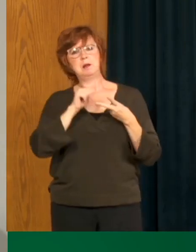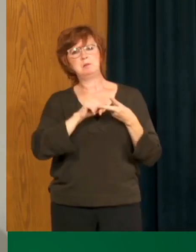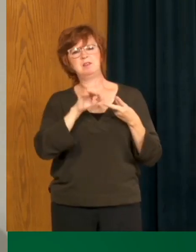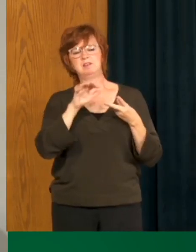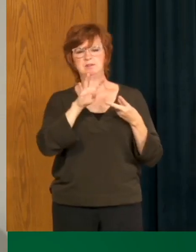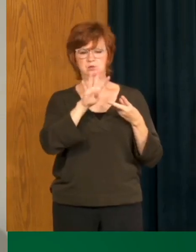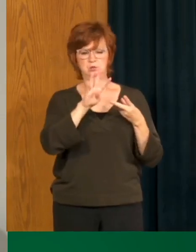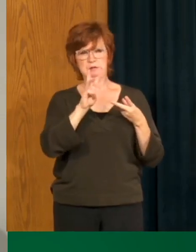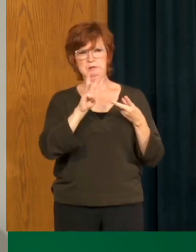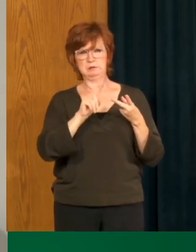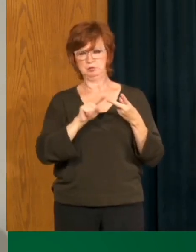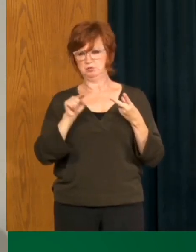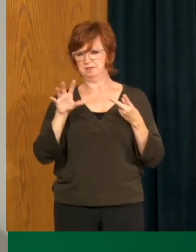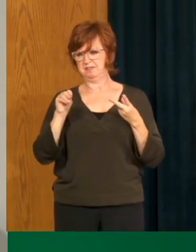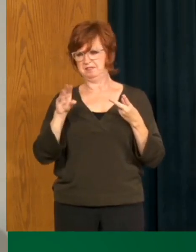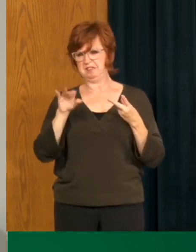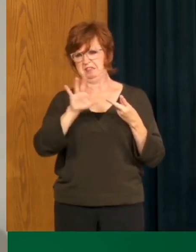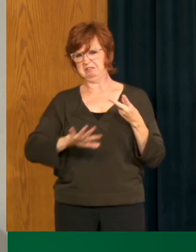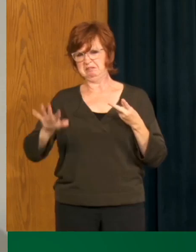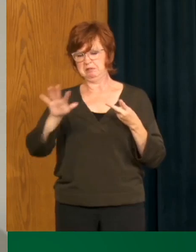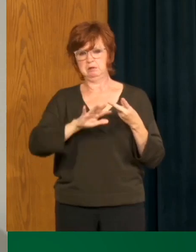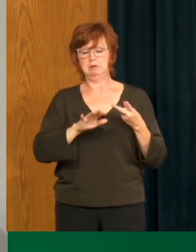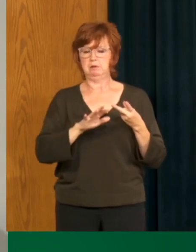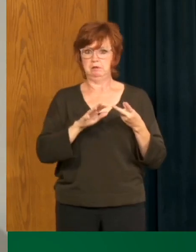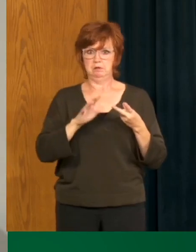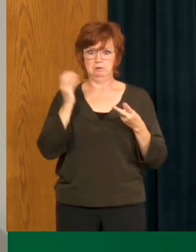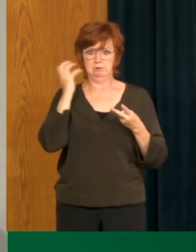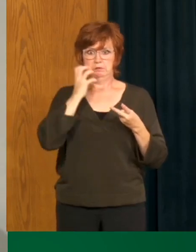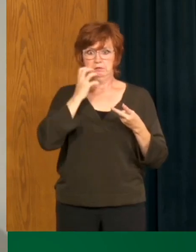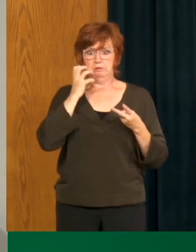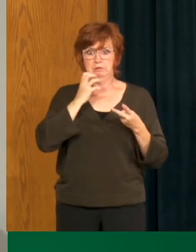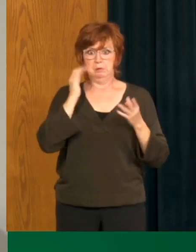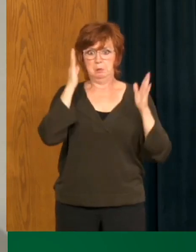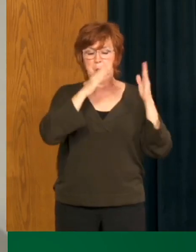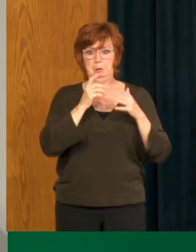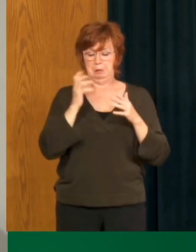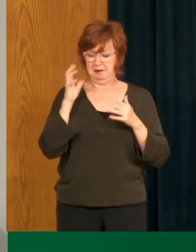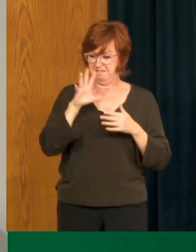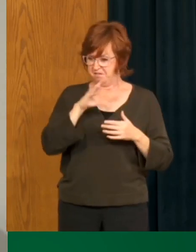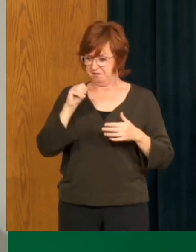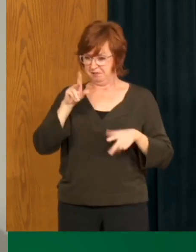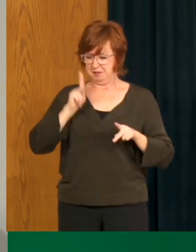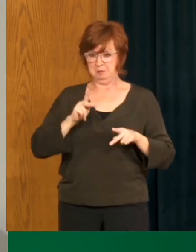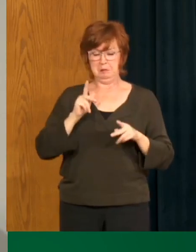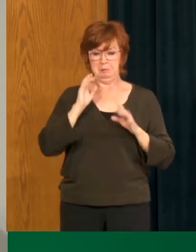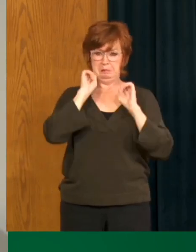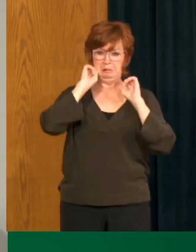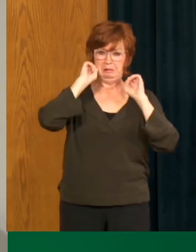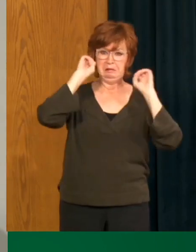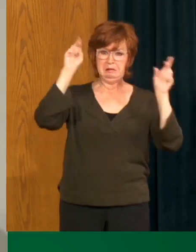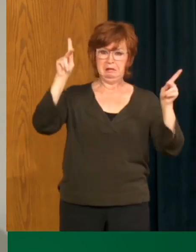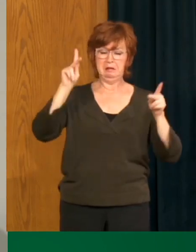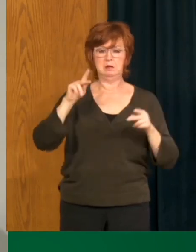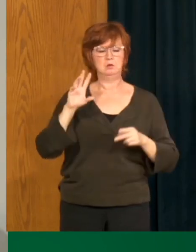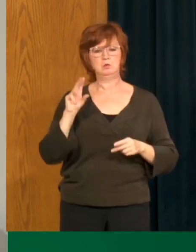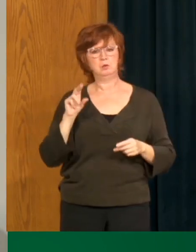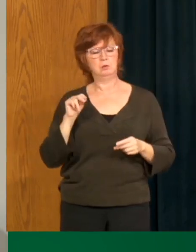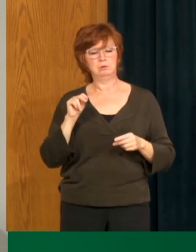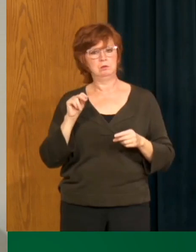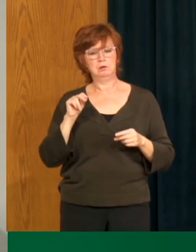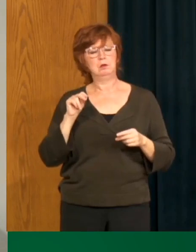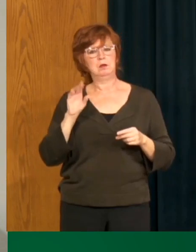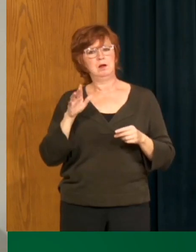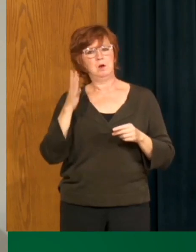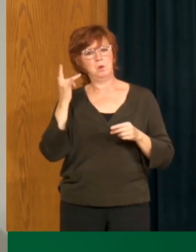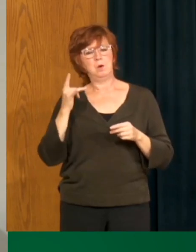actually generated through participation of communities and communal living settings with public health